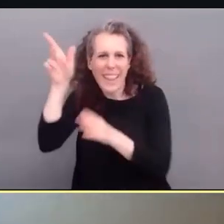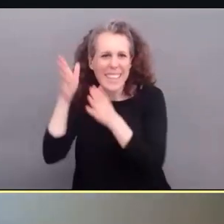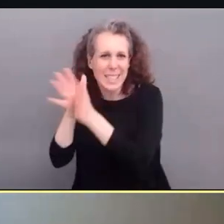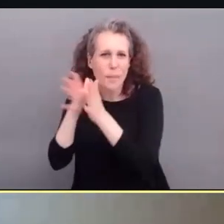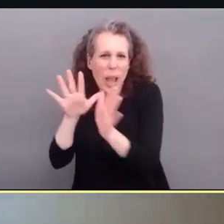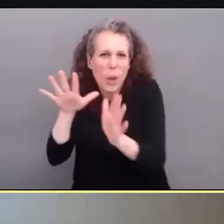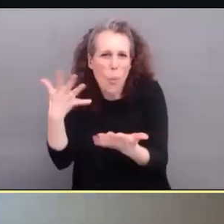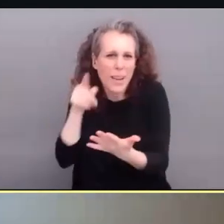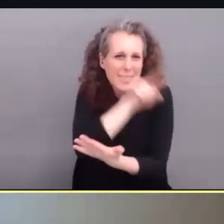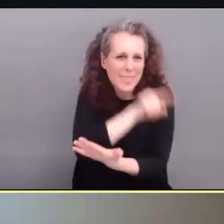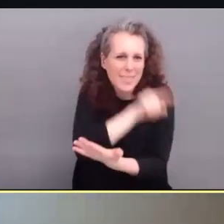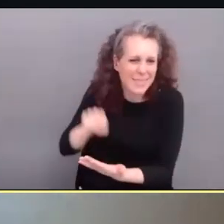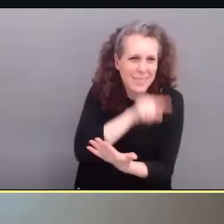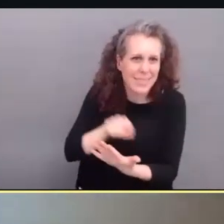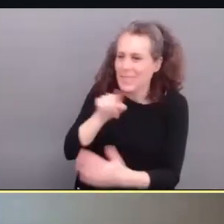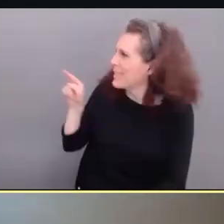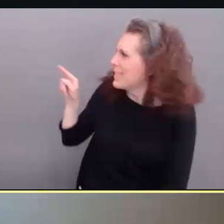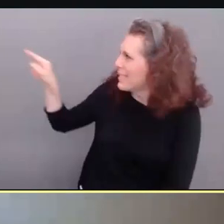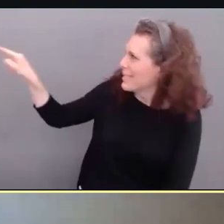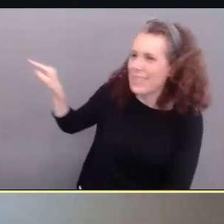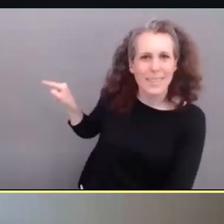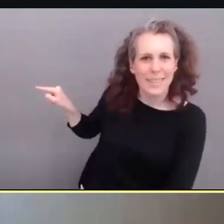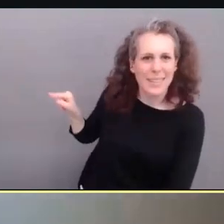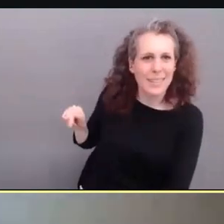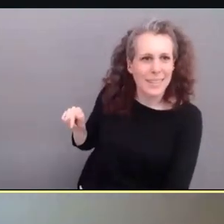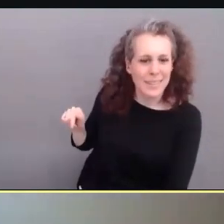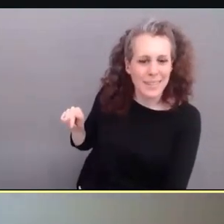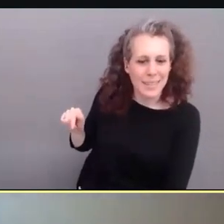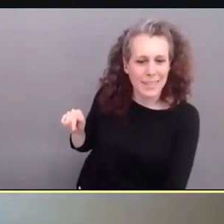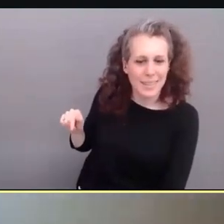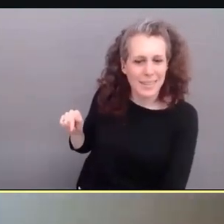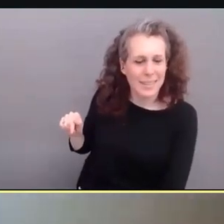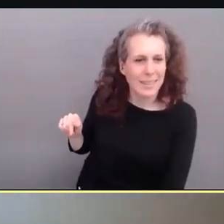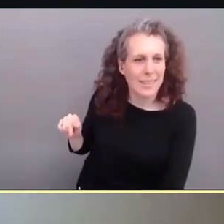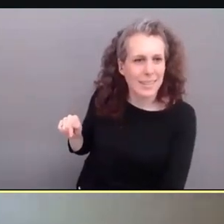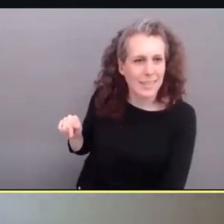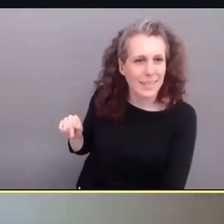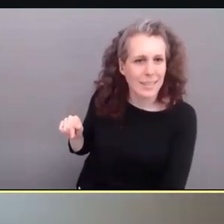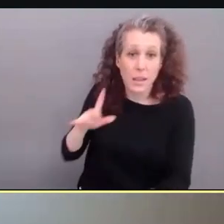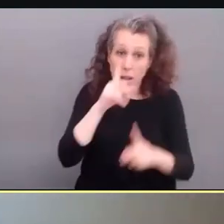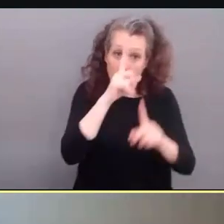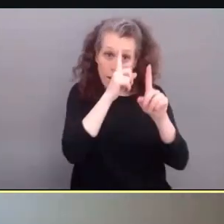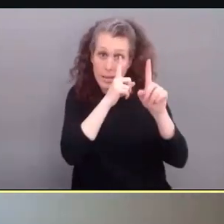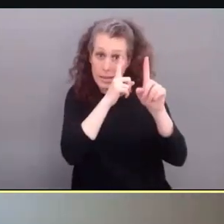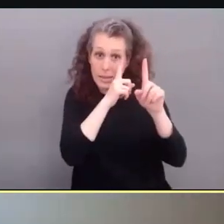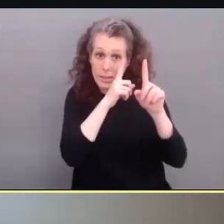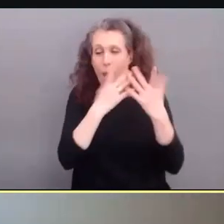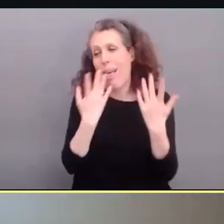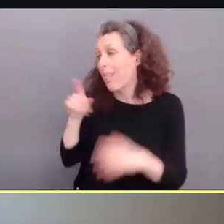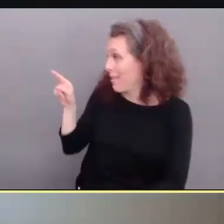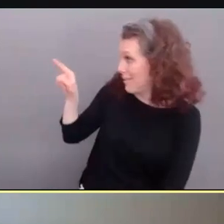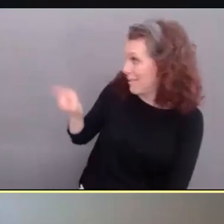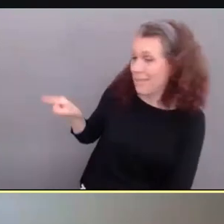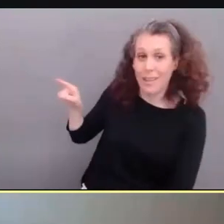this figure. And we have attempted to also, in the figure itself,